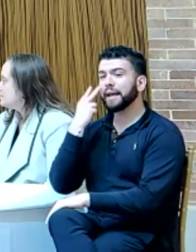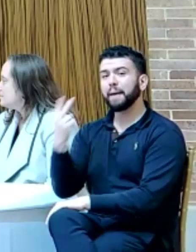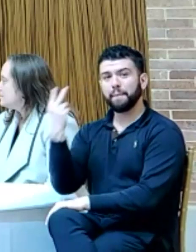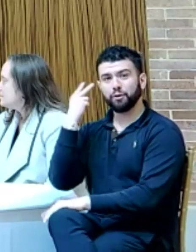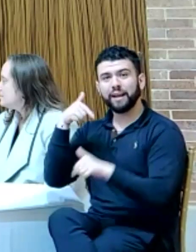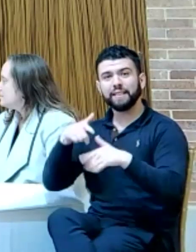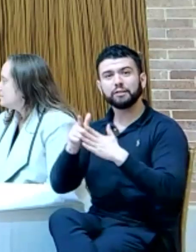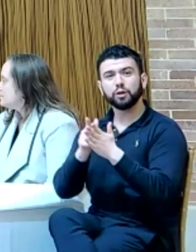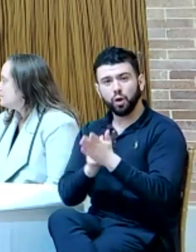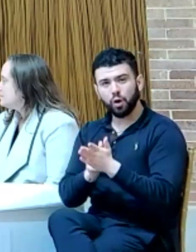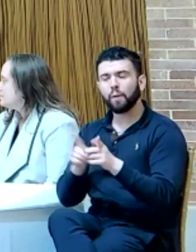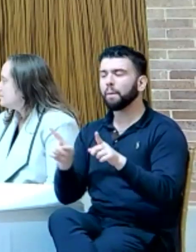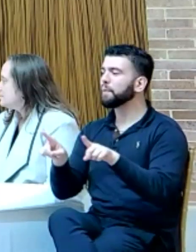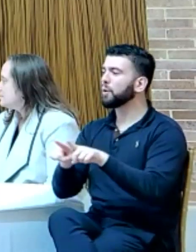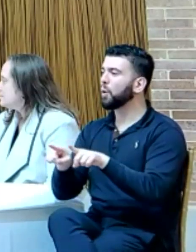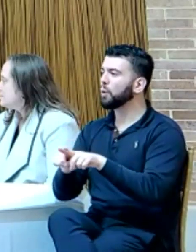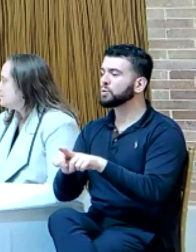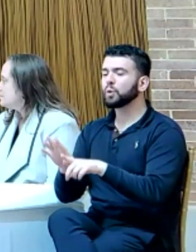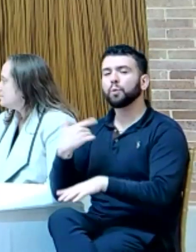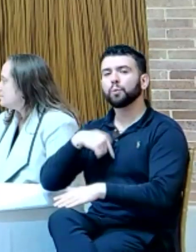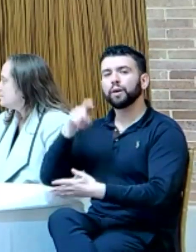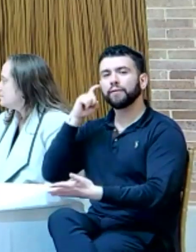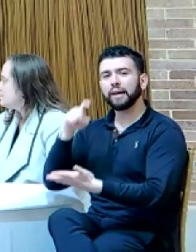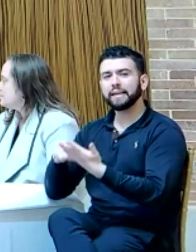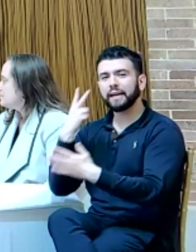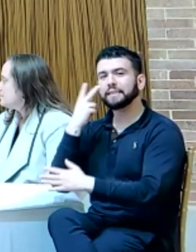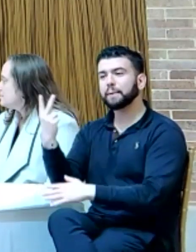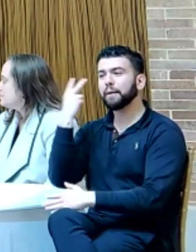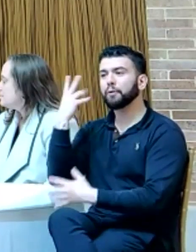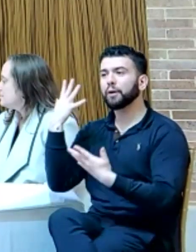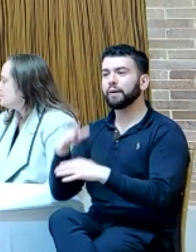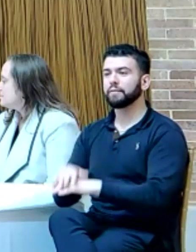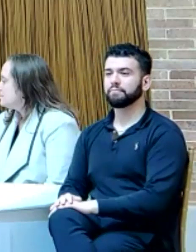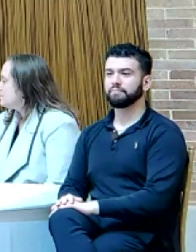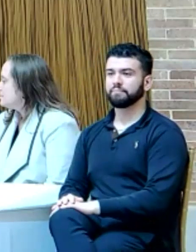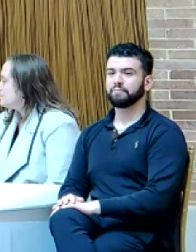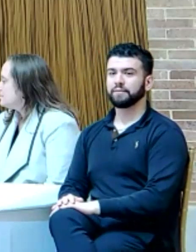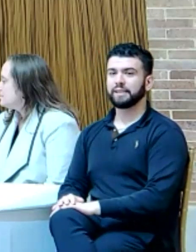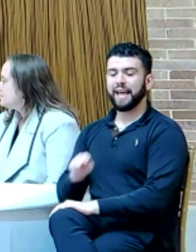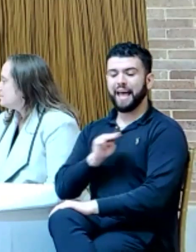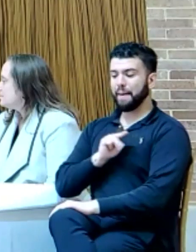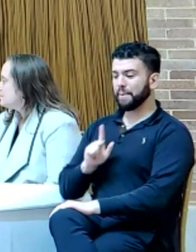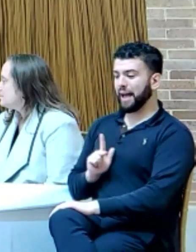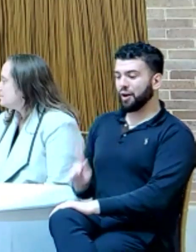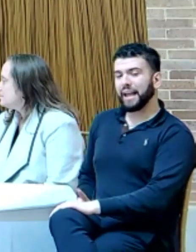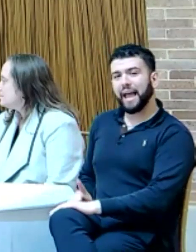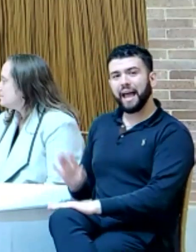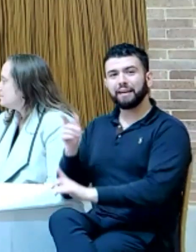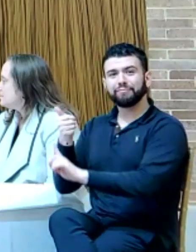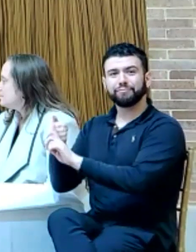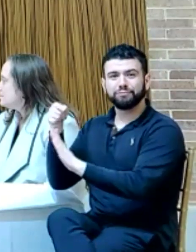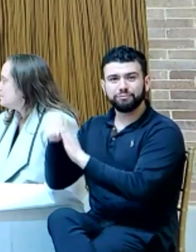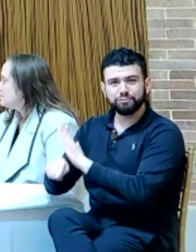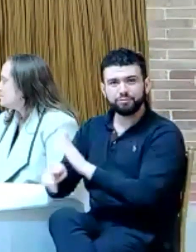Housing Act but we also recognize and commemorate the sacrifices by ML and the Rights